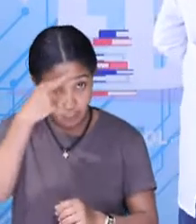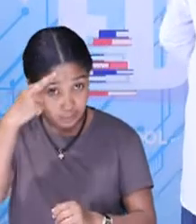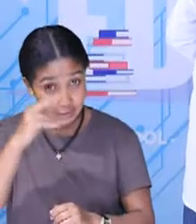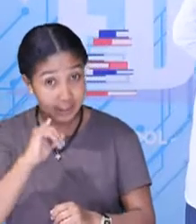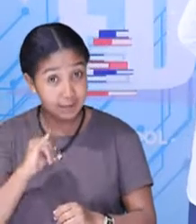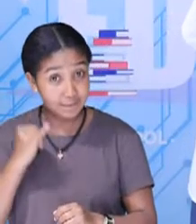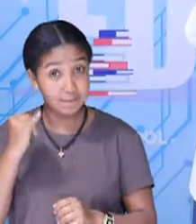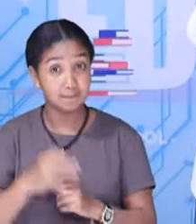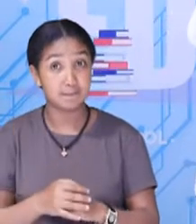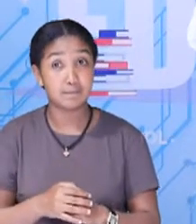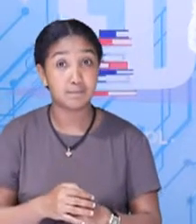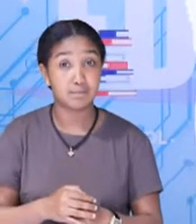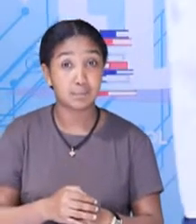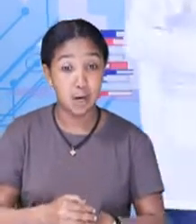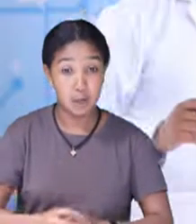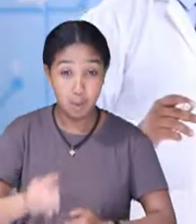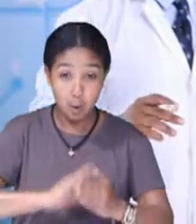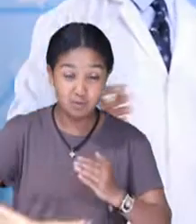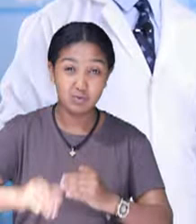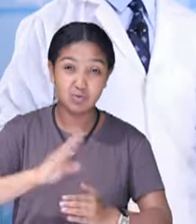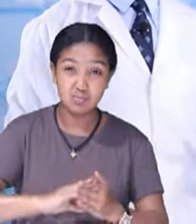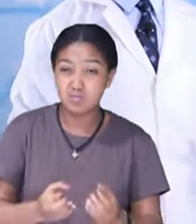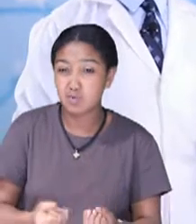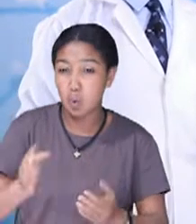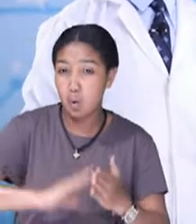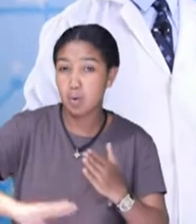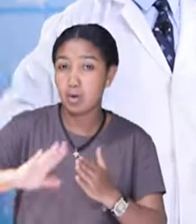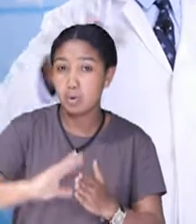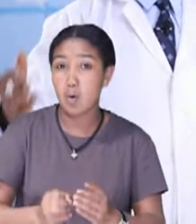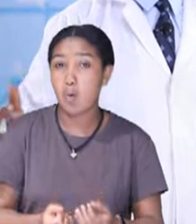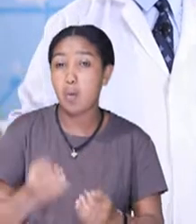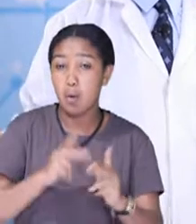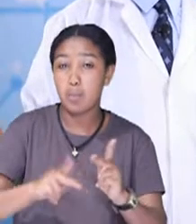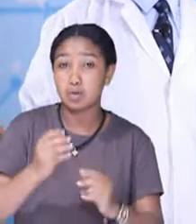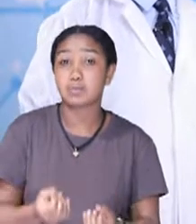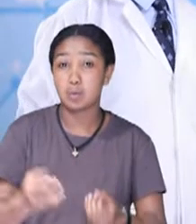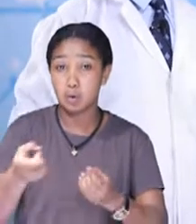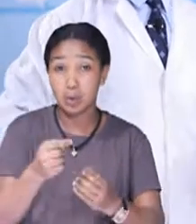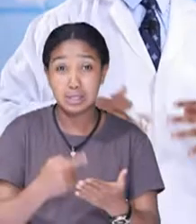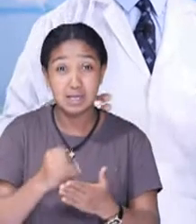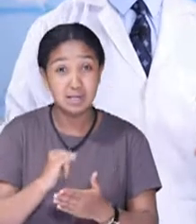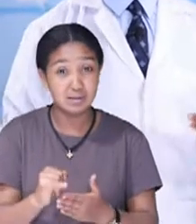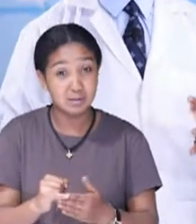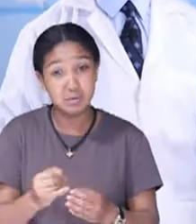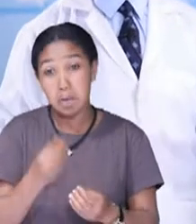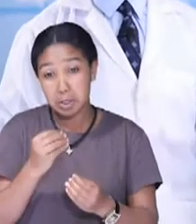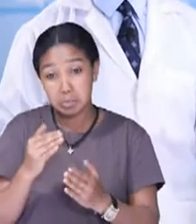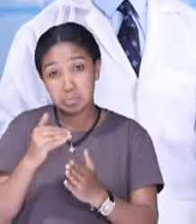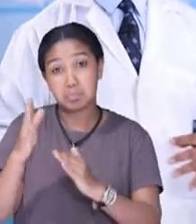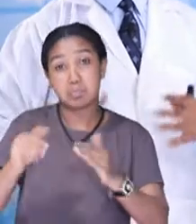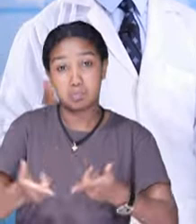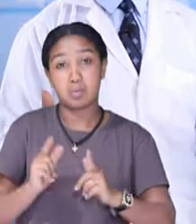Because if they reproduce largely, or if there is over-reproduction, there is a scarcity of